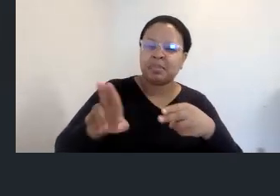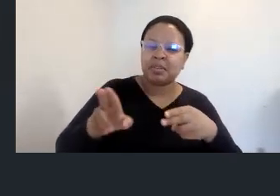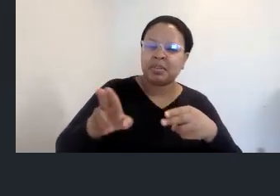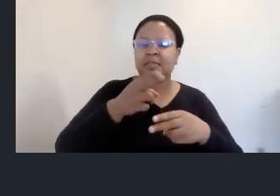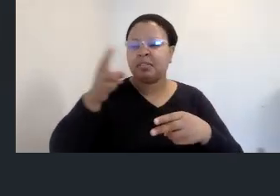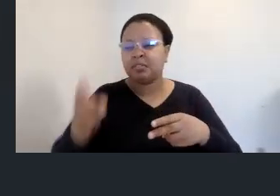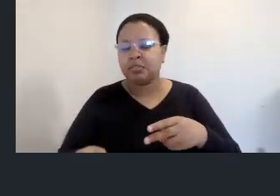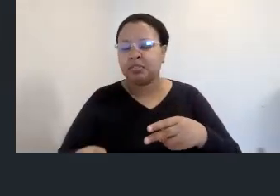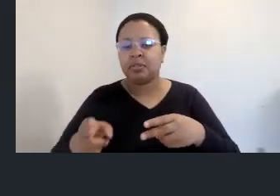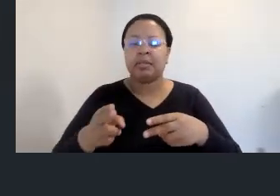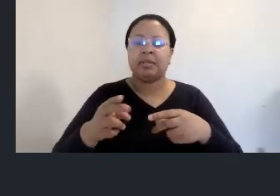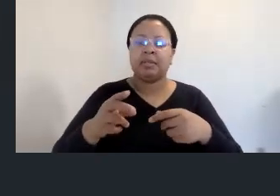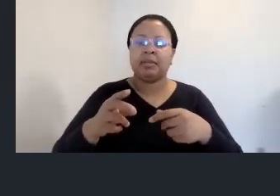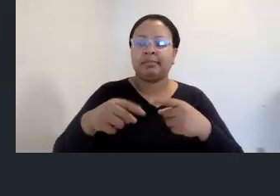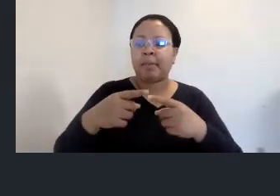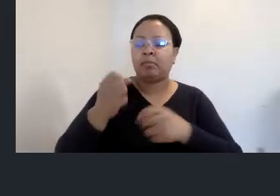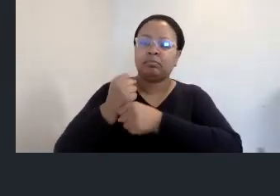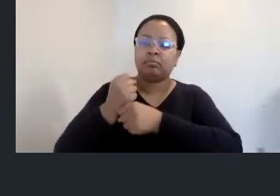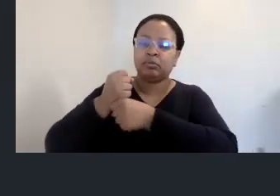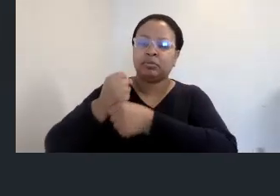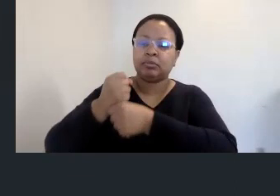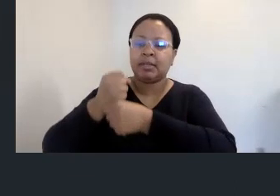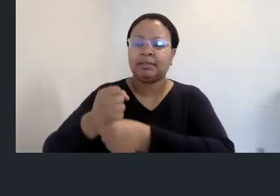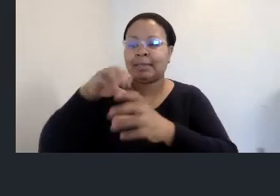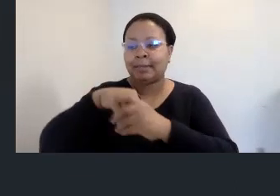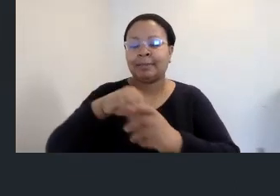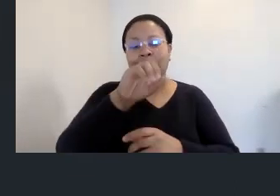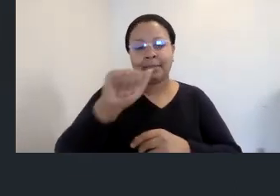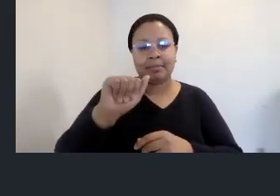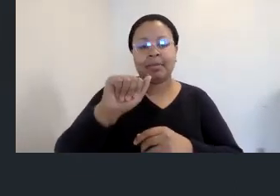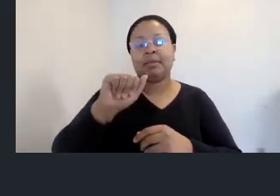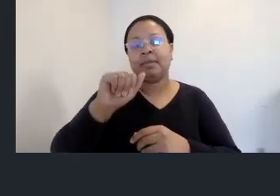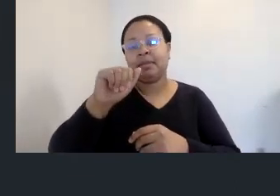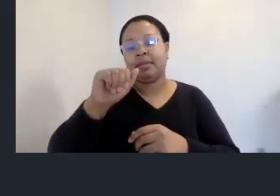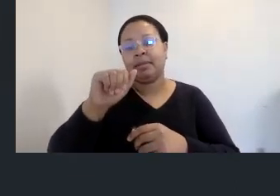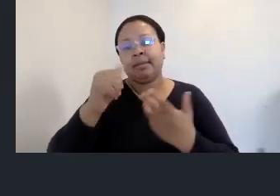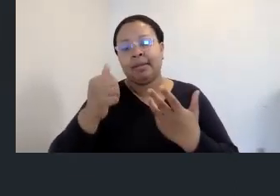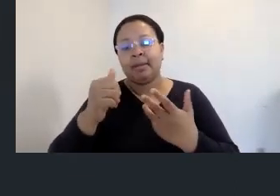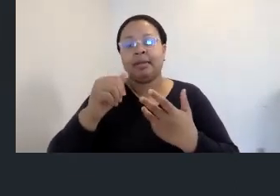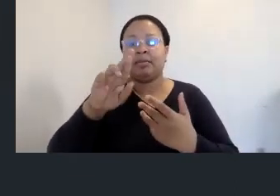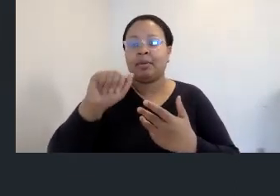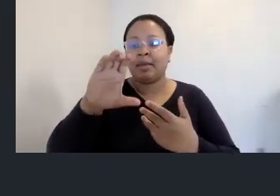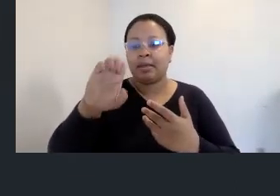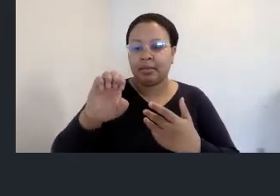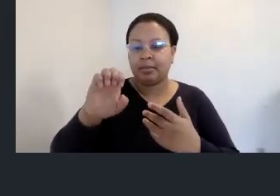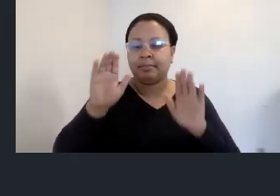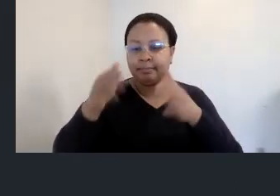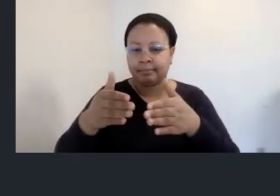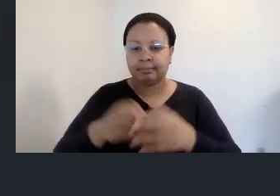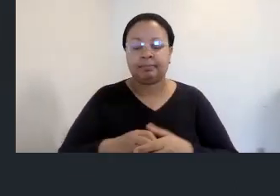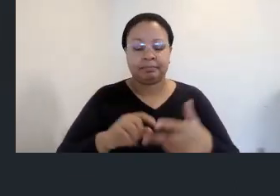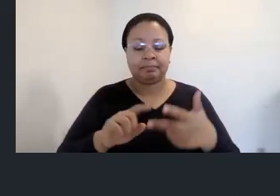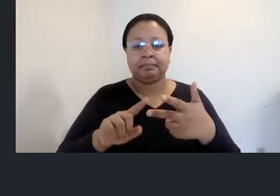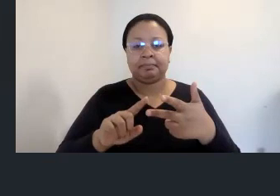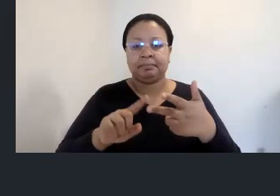disability and within the race context. Third, we're going to talk about the intersectionality of race